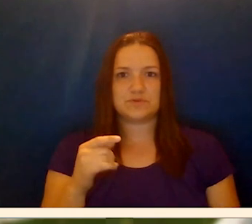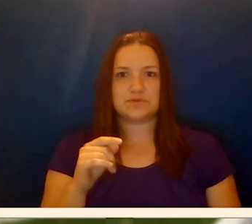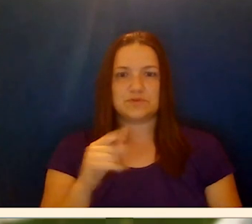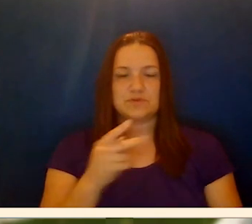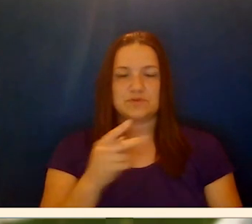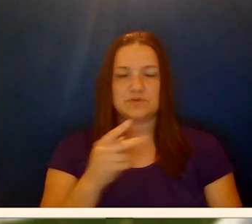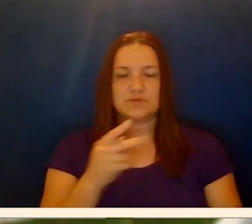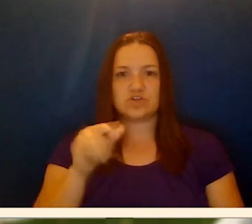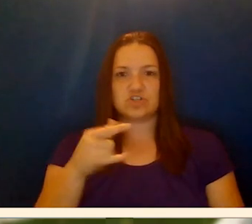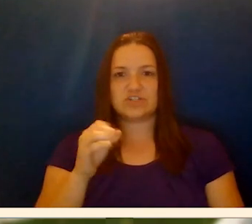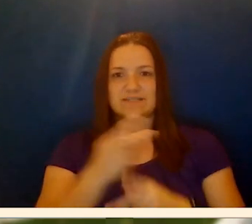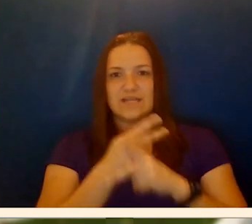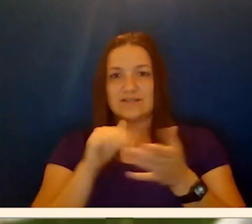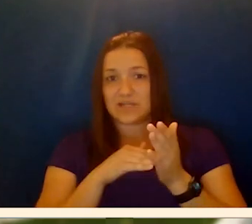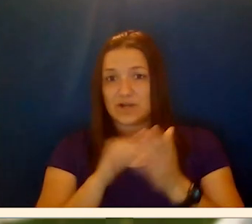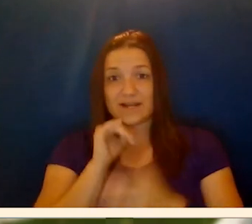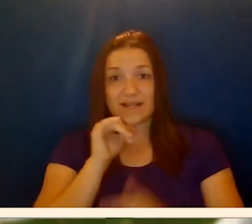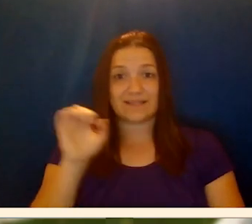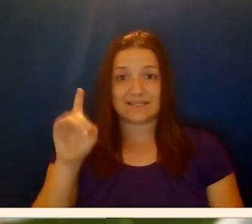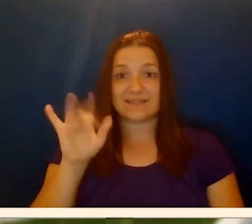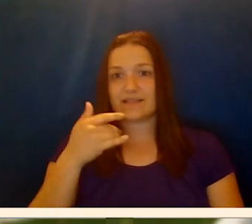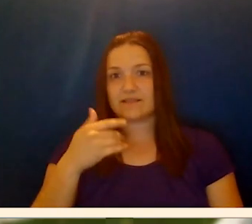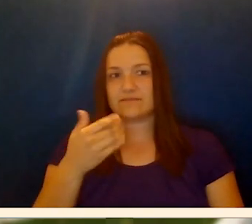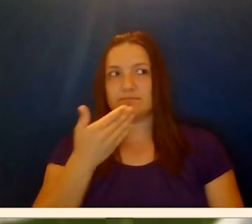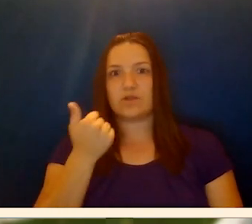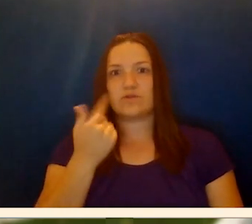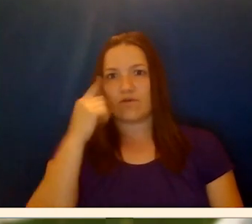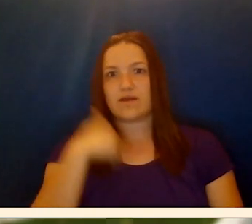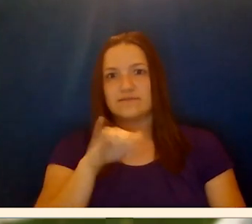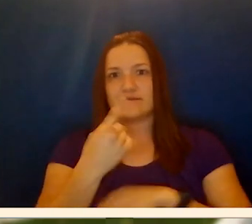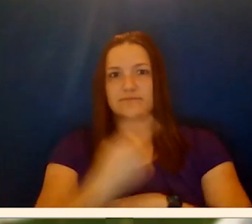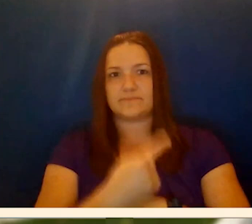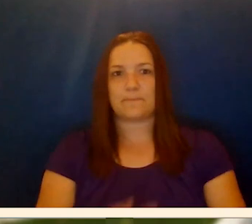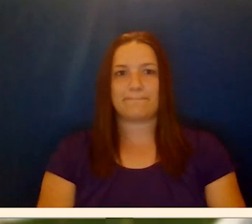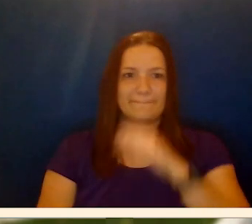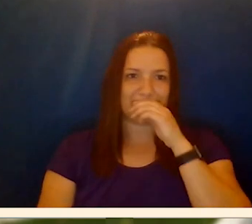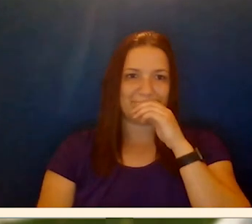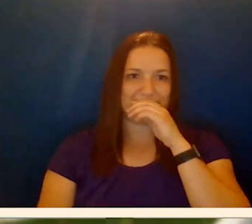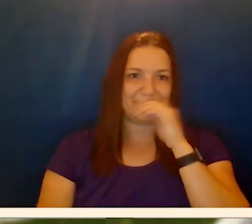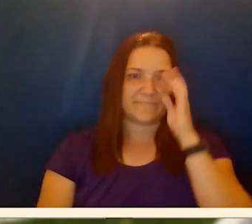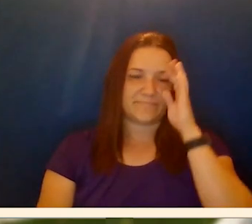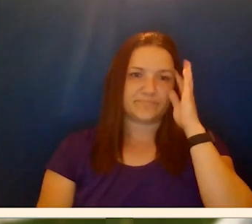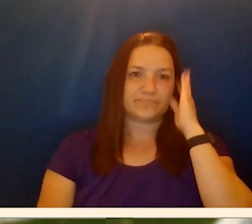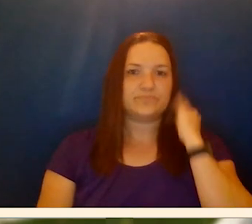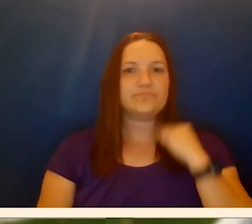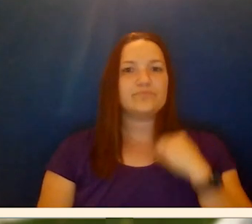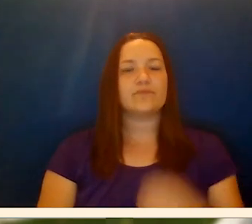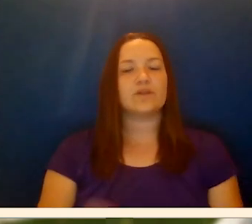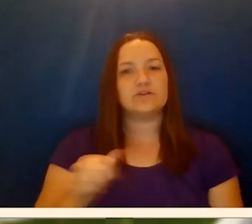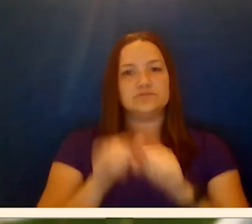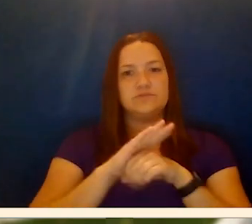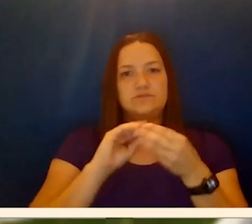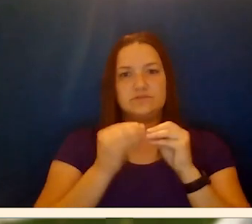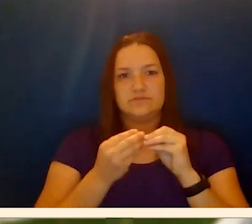center instead of the ED, that certainly would have been a benefit to us that day. Okay, so the COVID